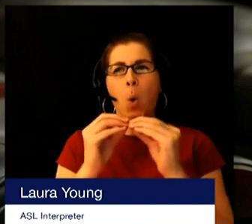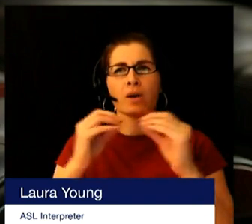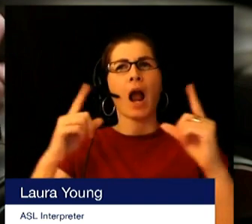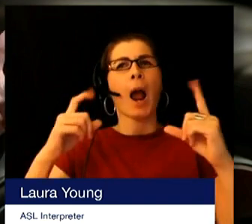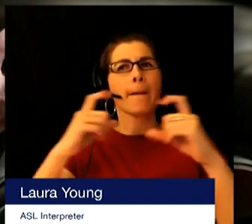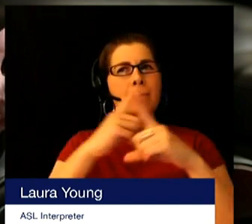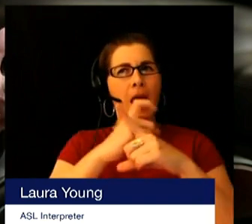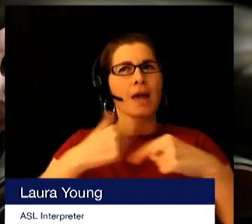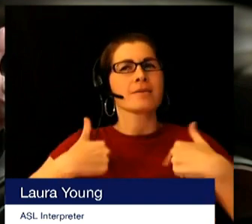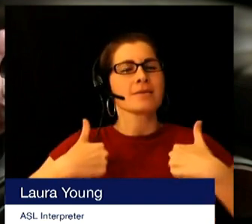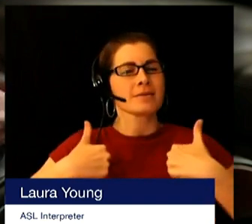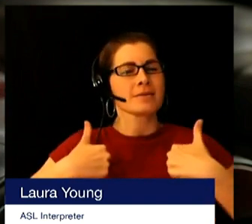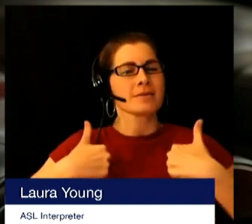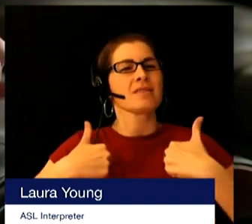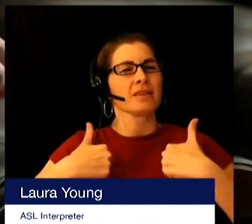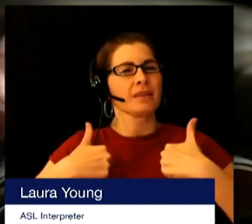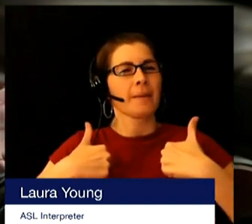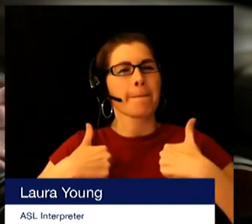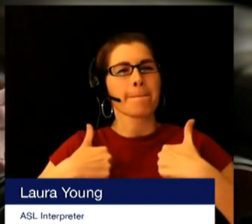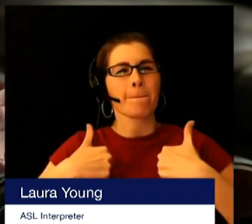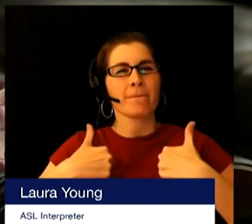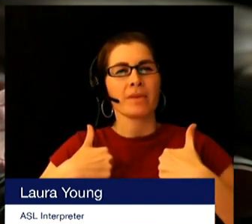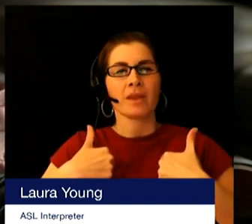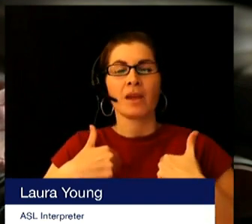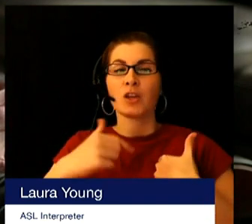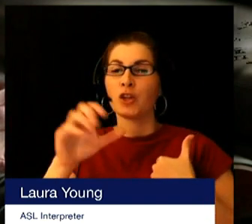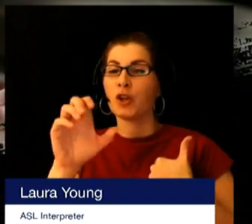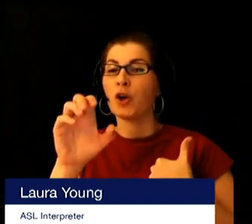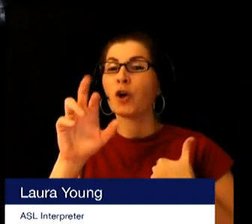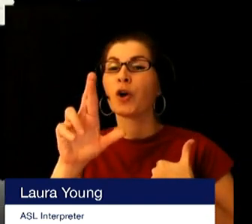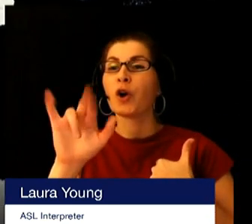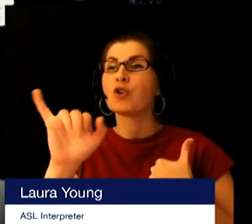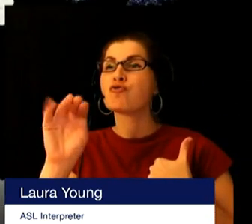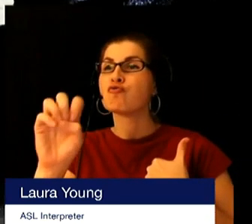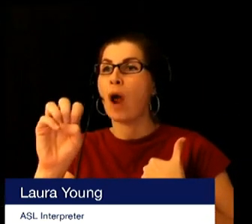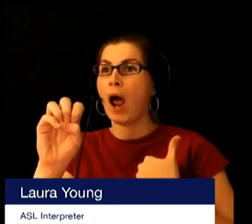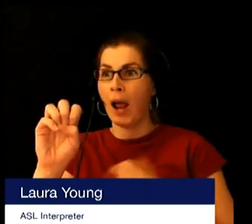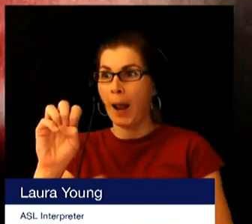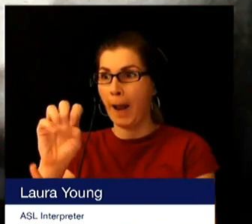The roots of crime are more complex than that.